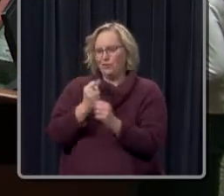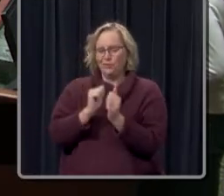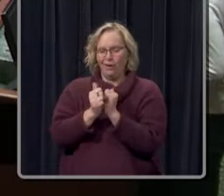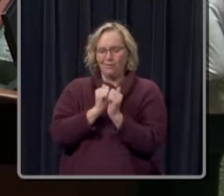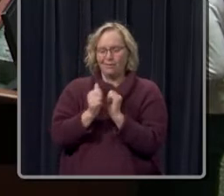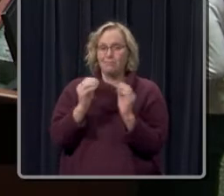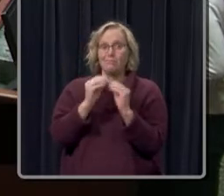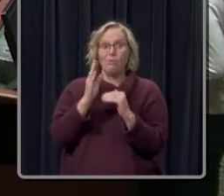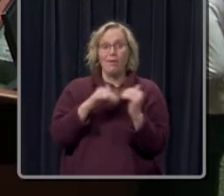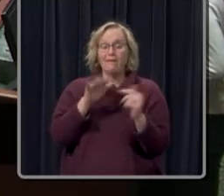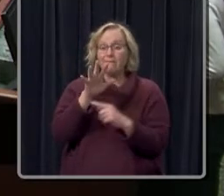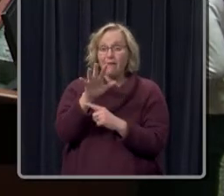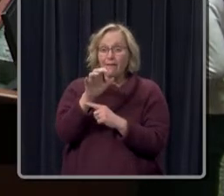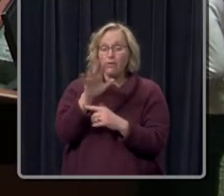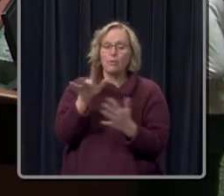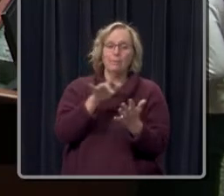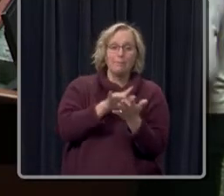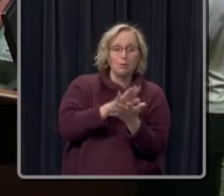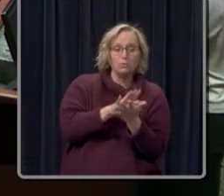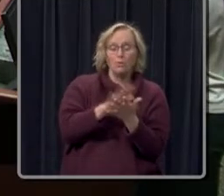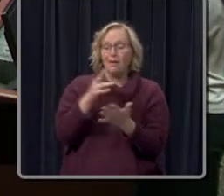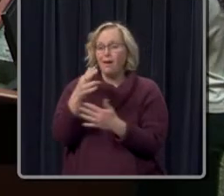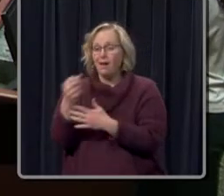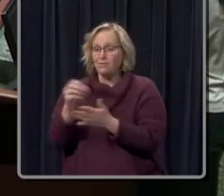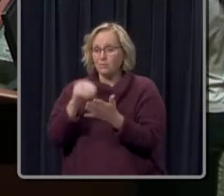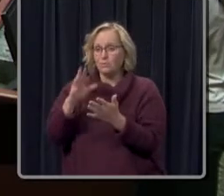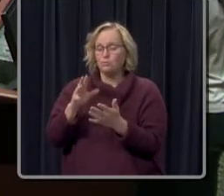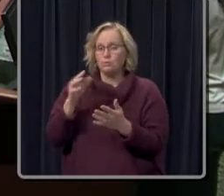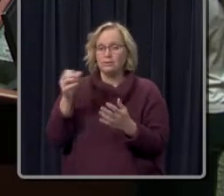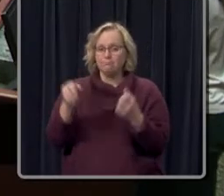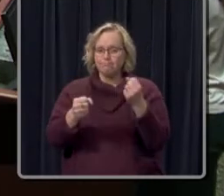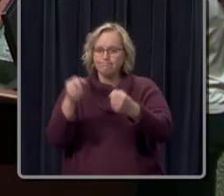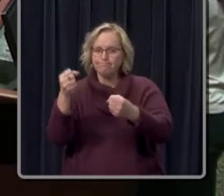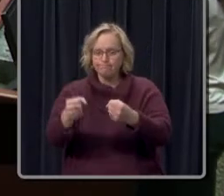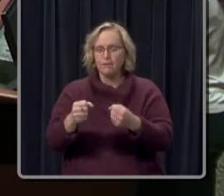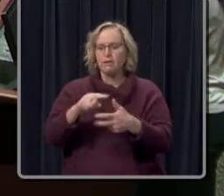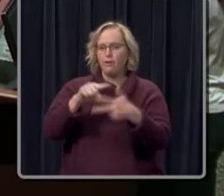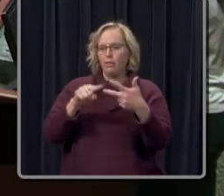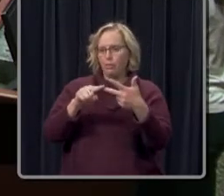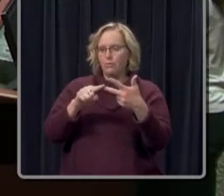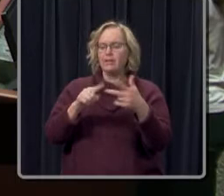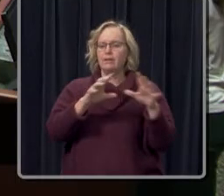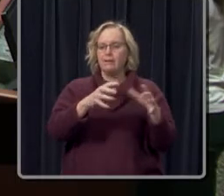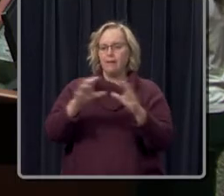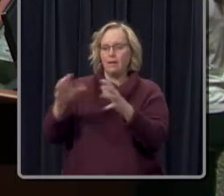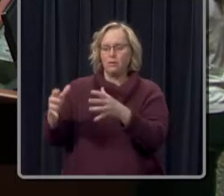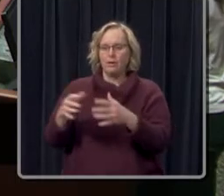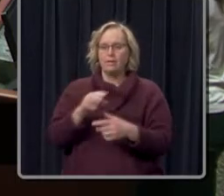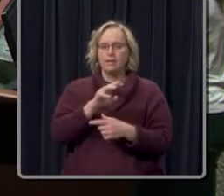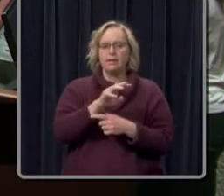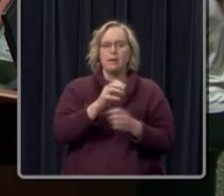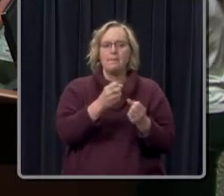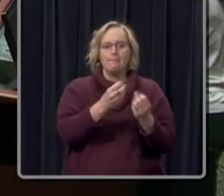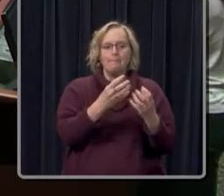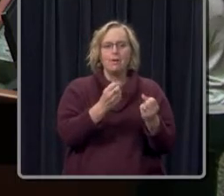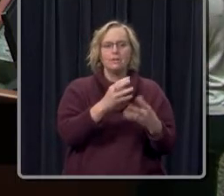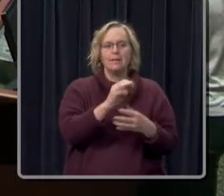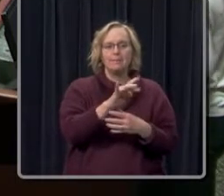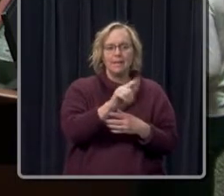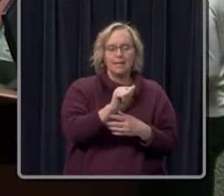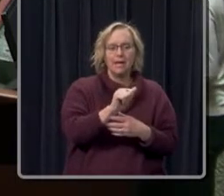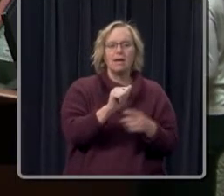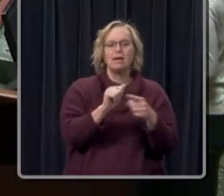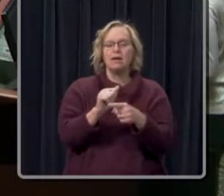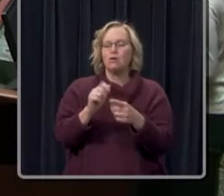than 500 middle and high school students entered in 3 categories: multimedia, writing, and visual arts.